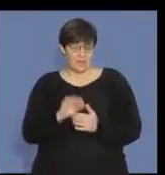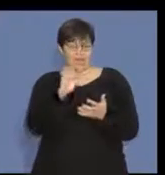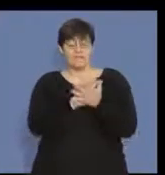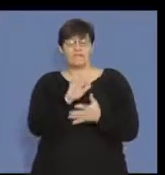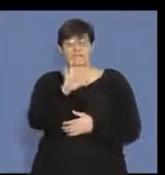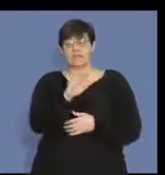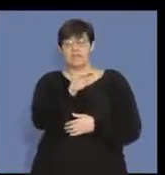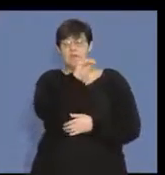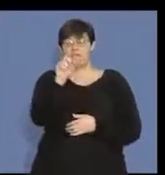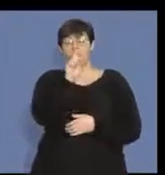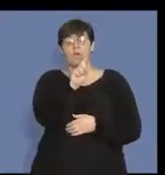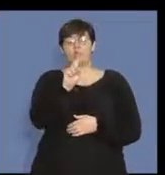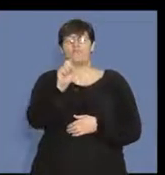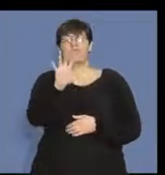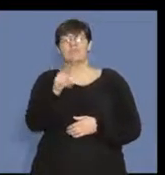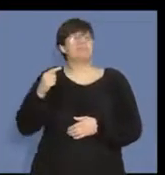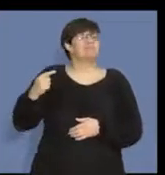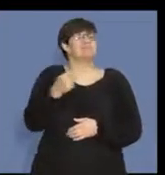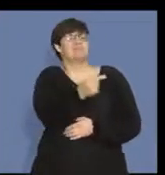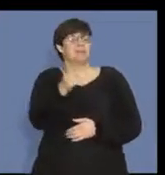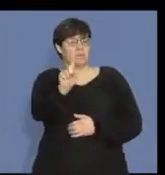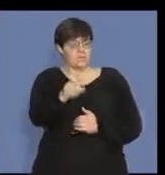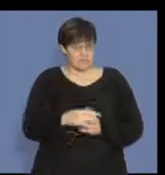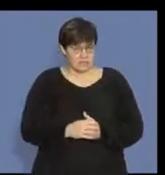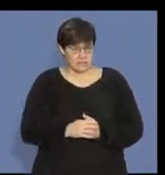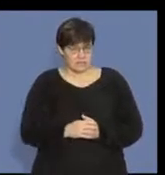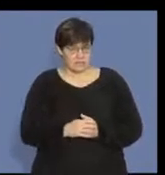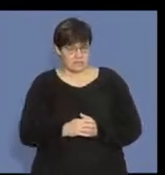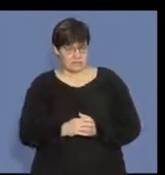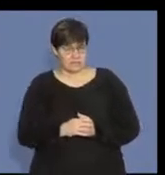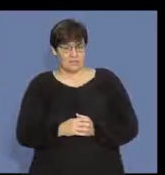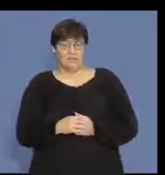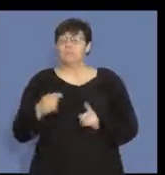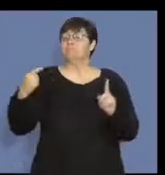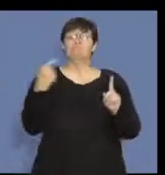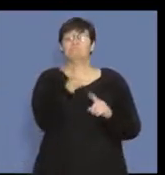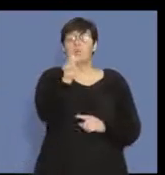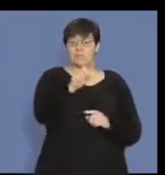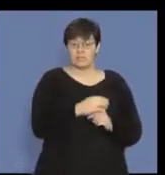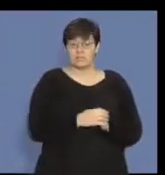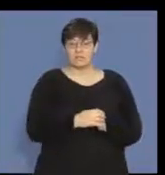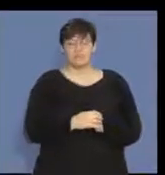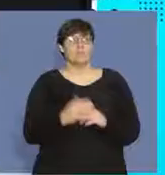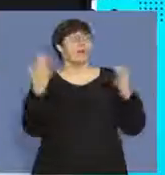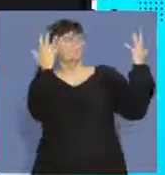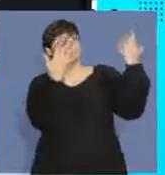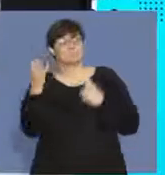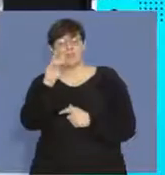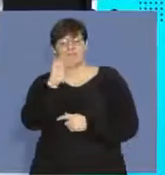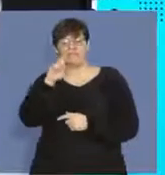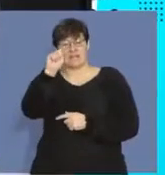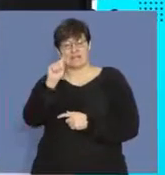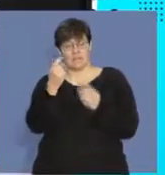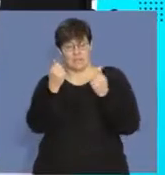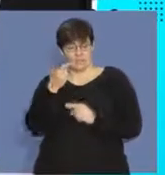mind. 15 over 115. What am I referring to? I am referring to when we want